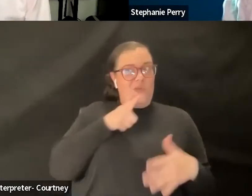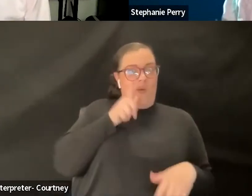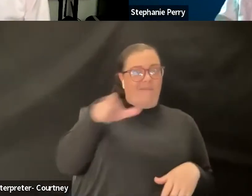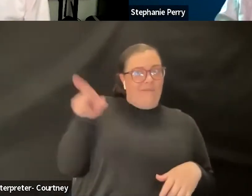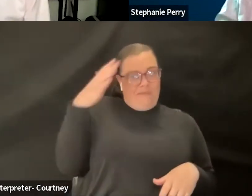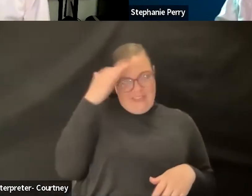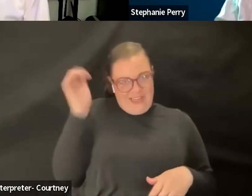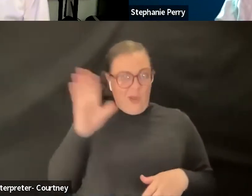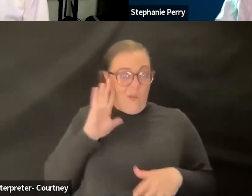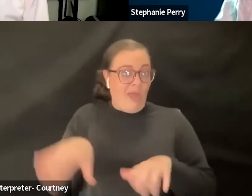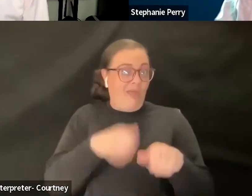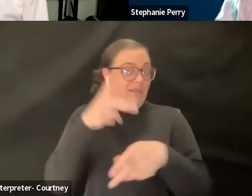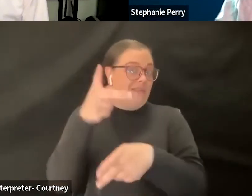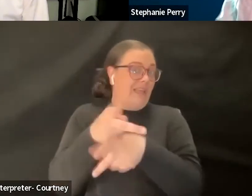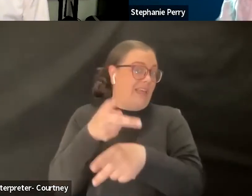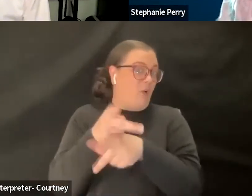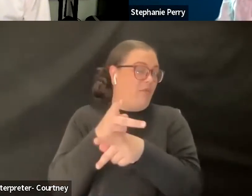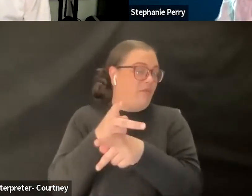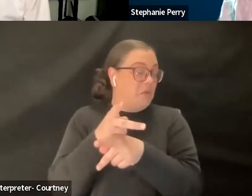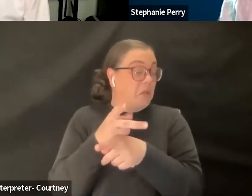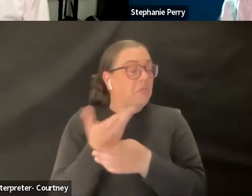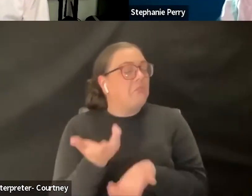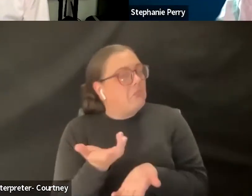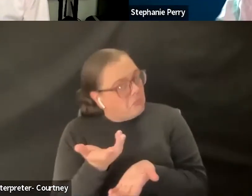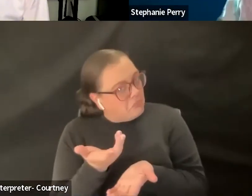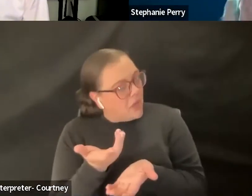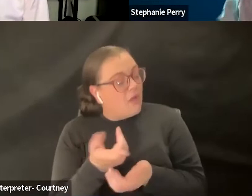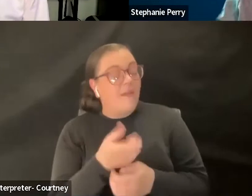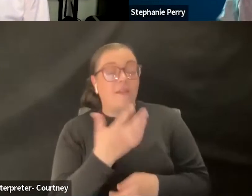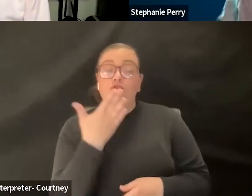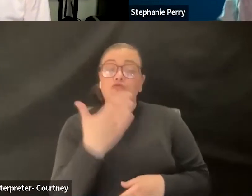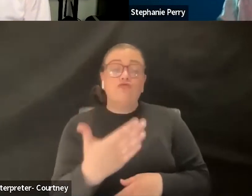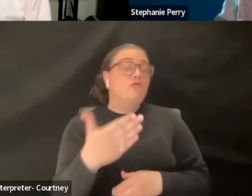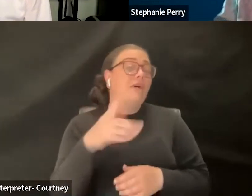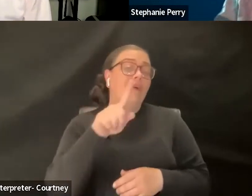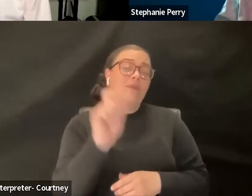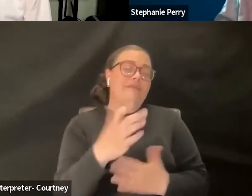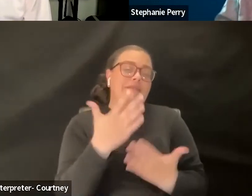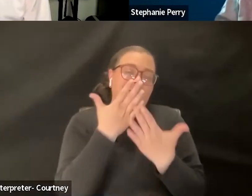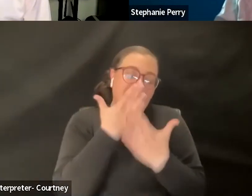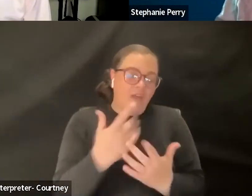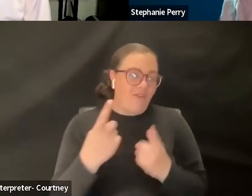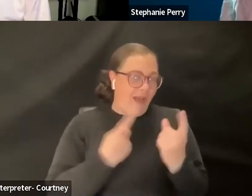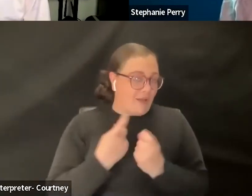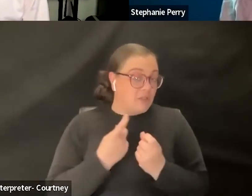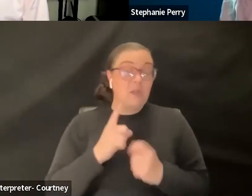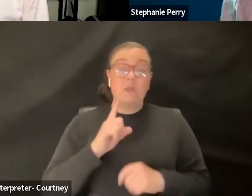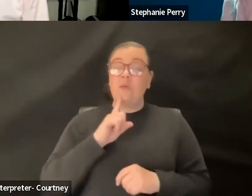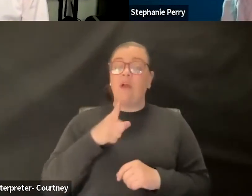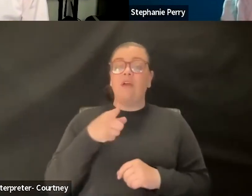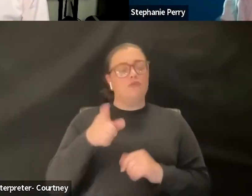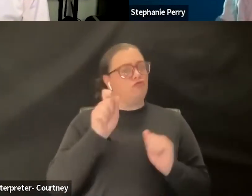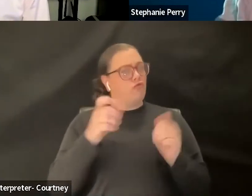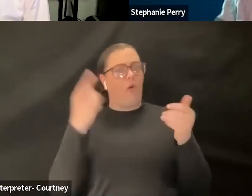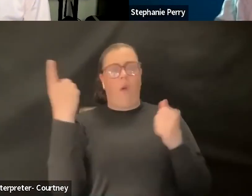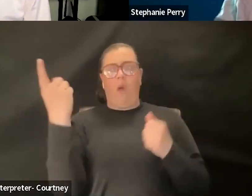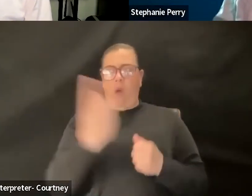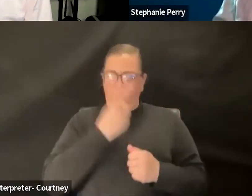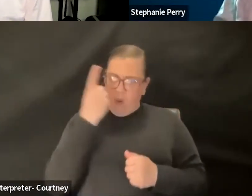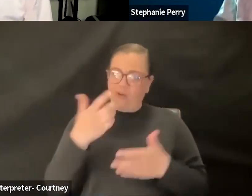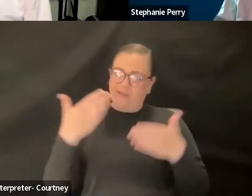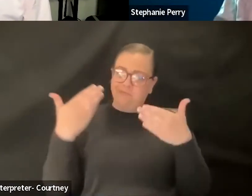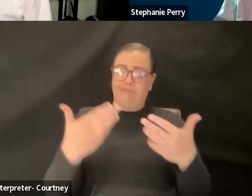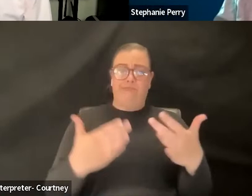Ben. And yes, absolutely. You should always contact your union. That being said, I had said earlier in the